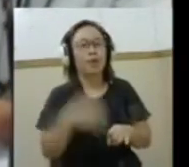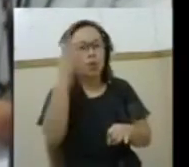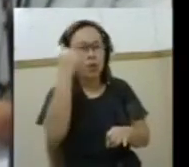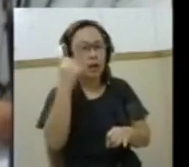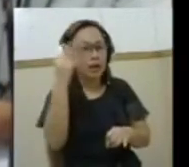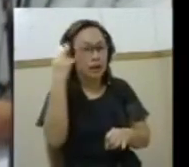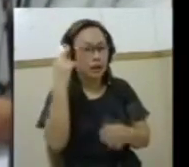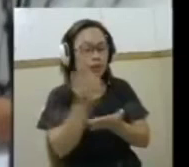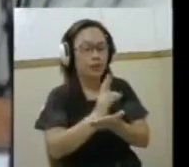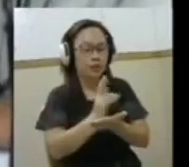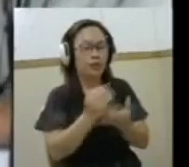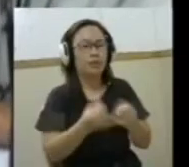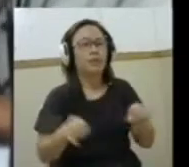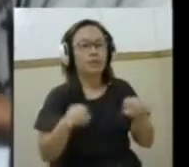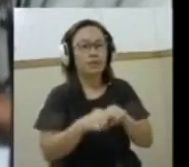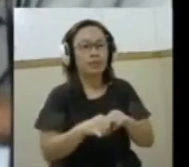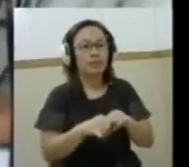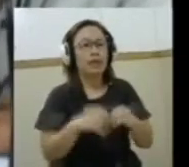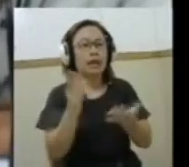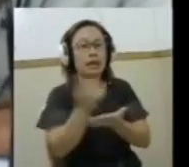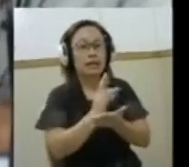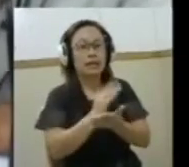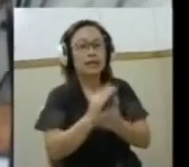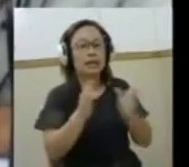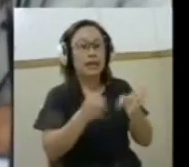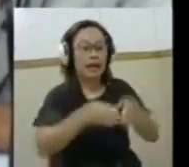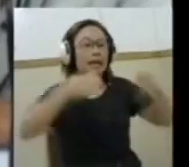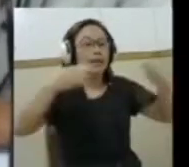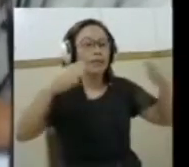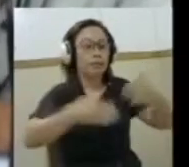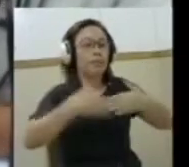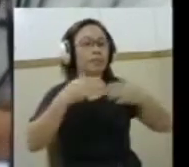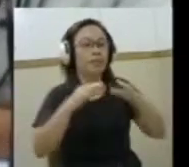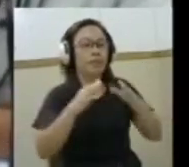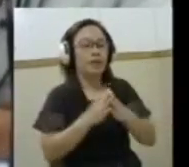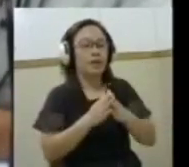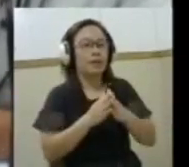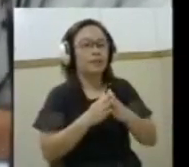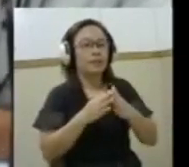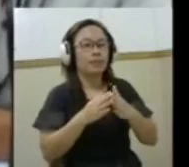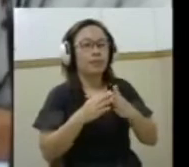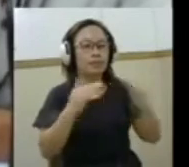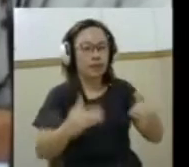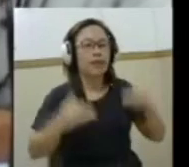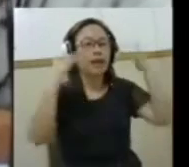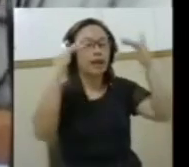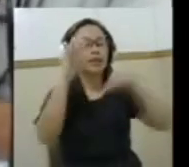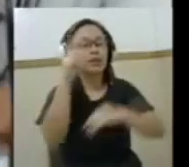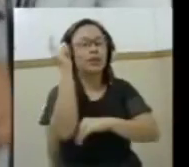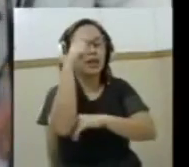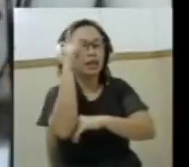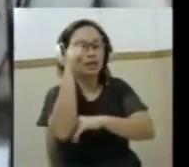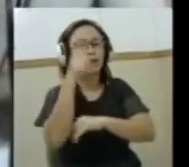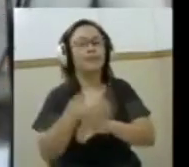Research expand your knowledge base. Okay, let me explain. the number one, research expand